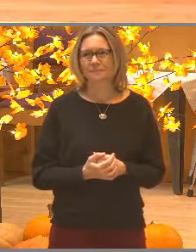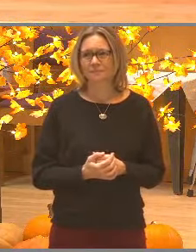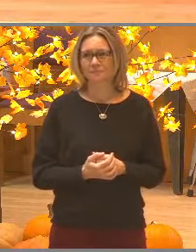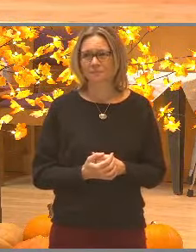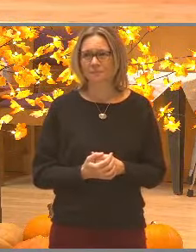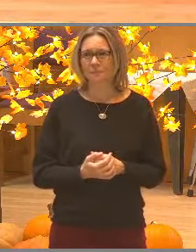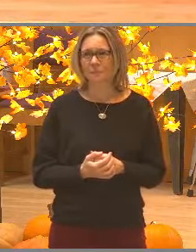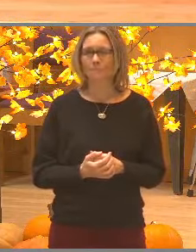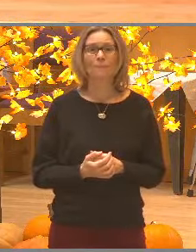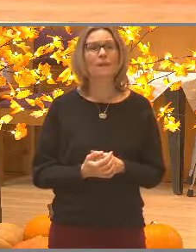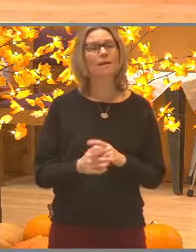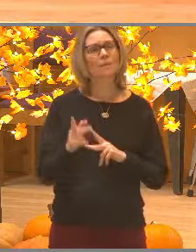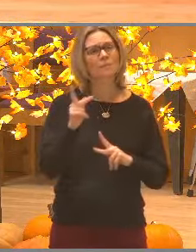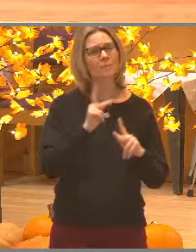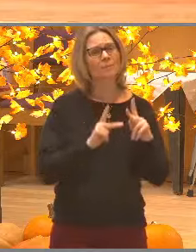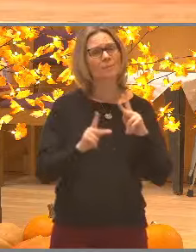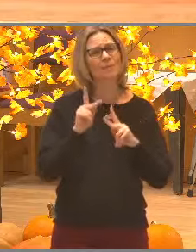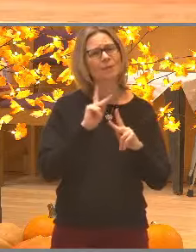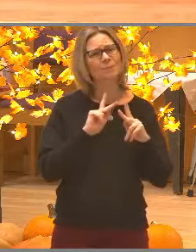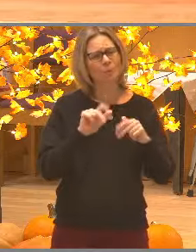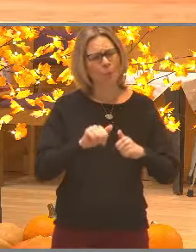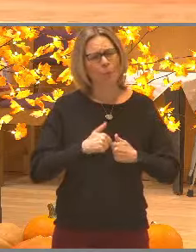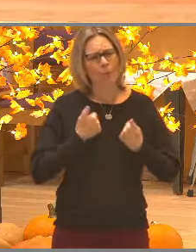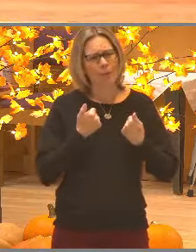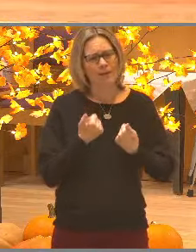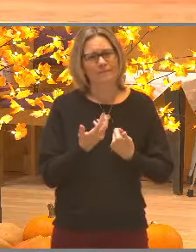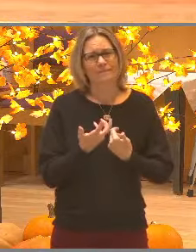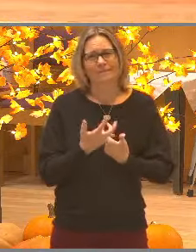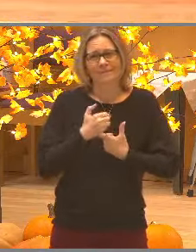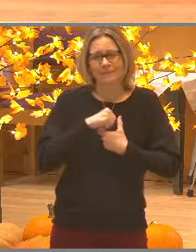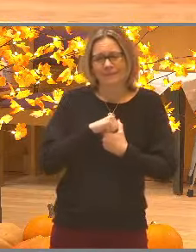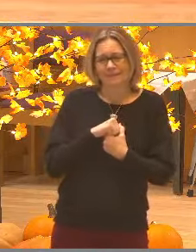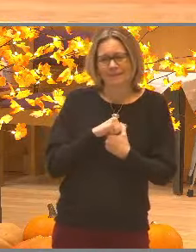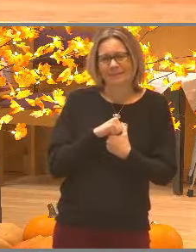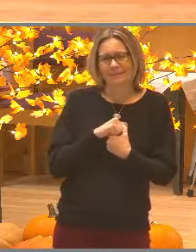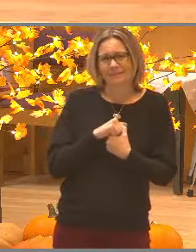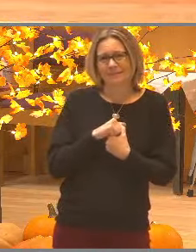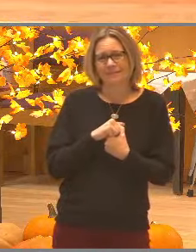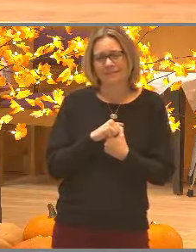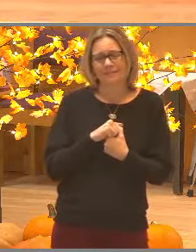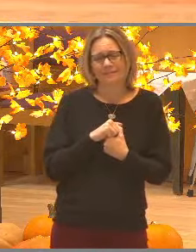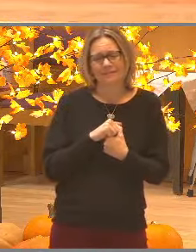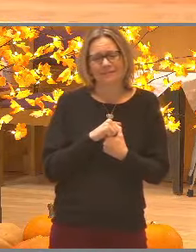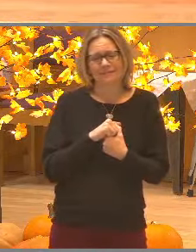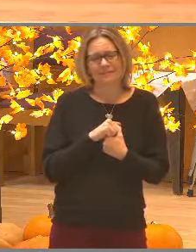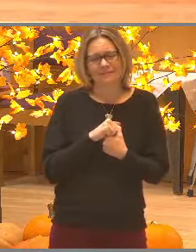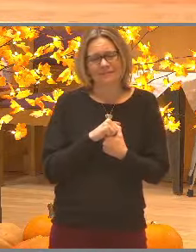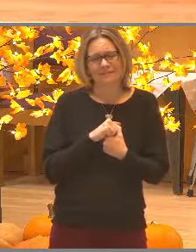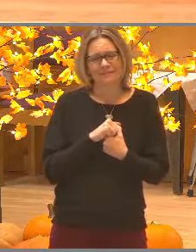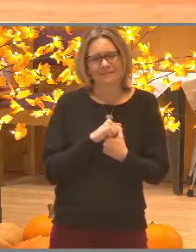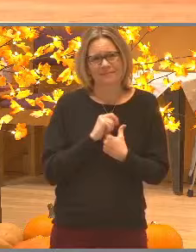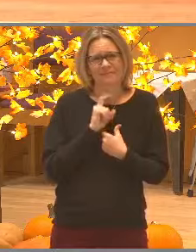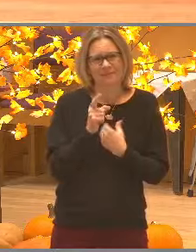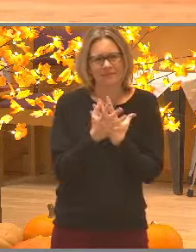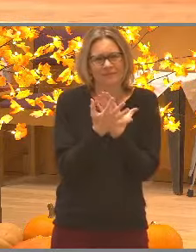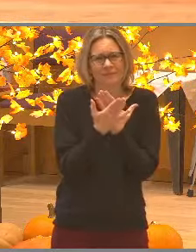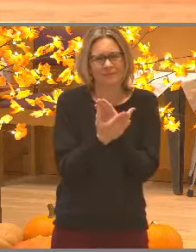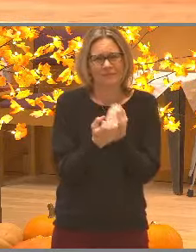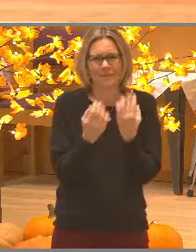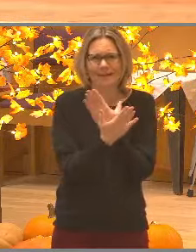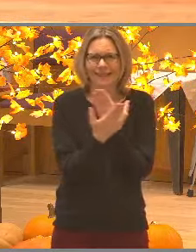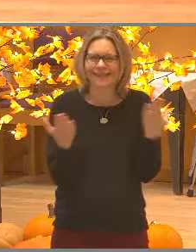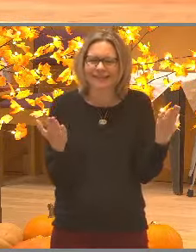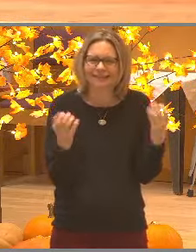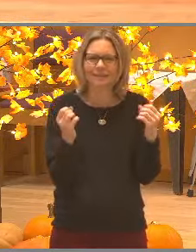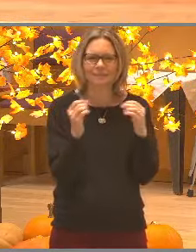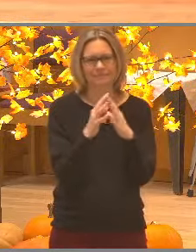Those who abide in me and I in them bear much fruit. Abide